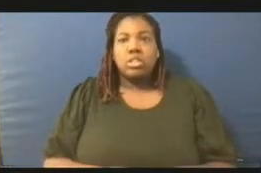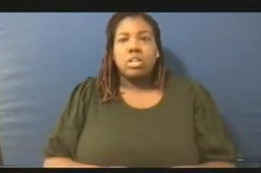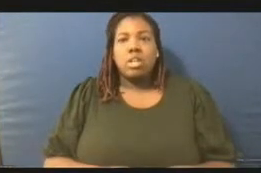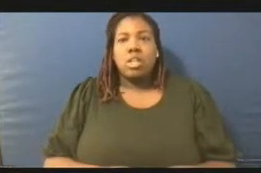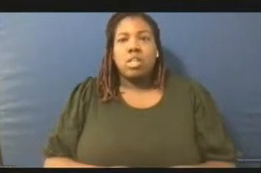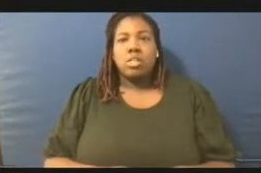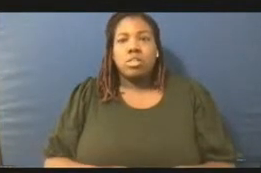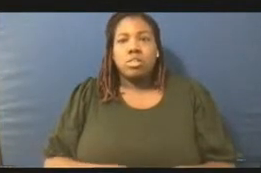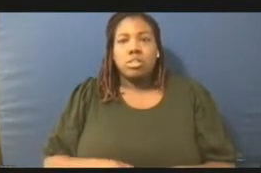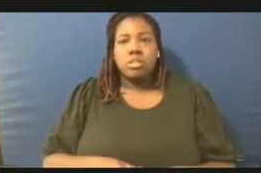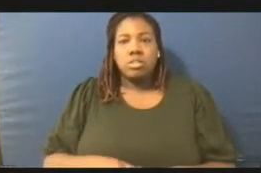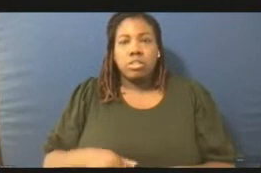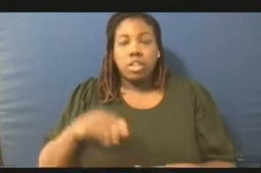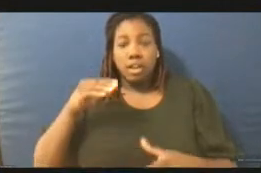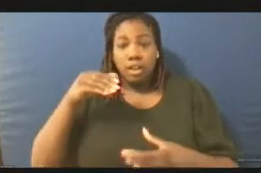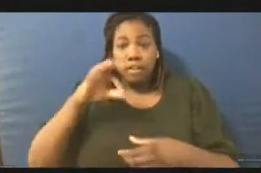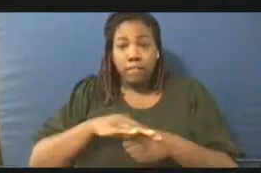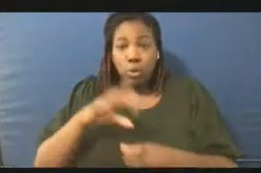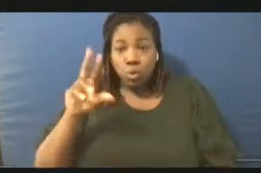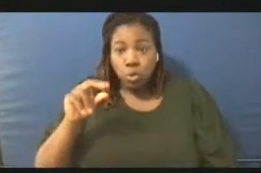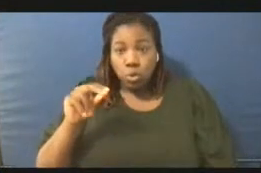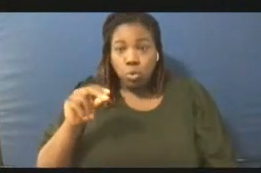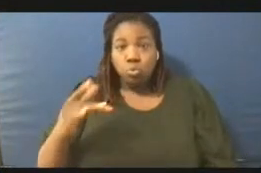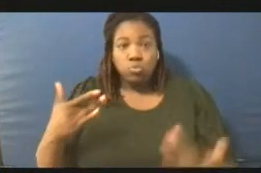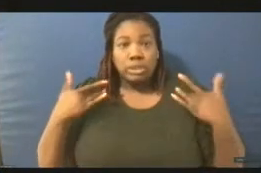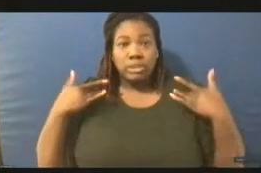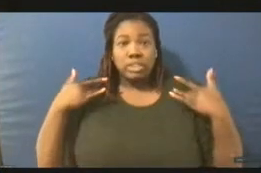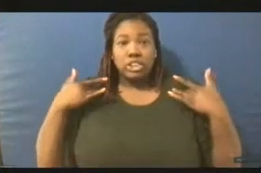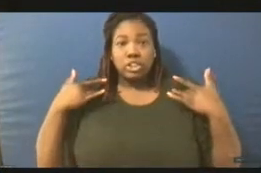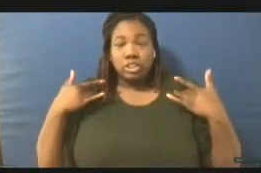Any nays? Abstentions?